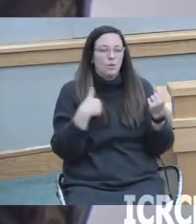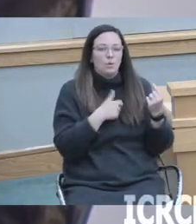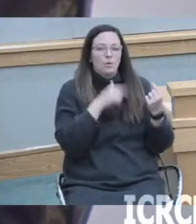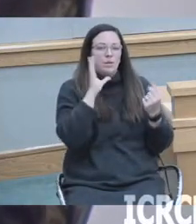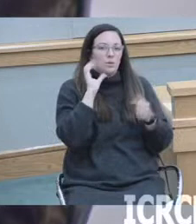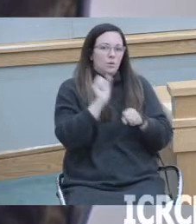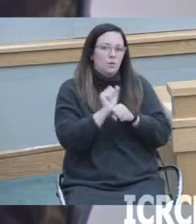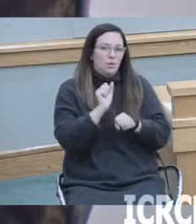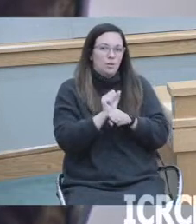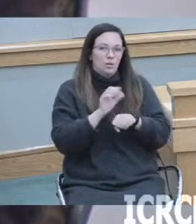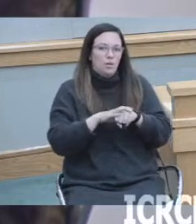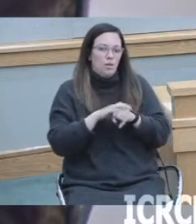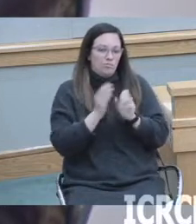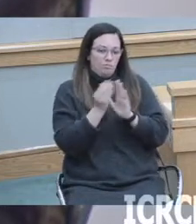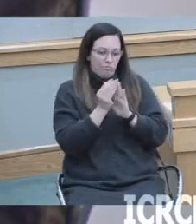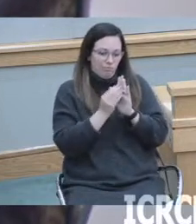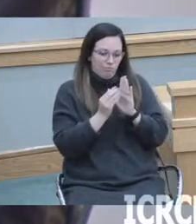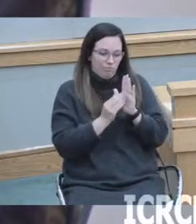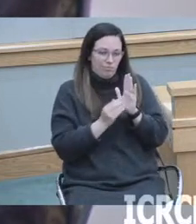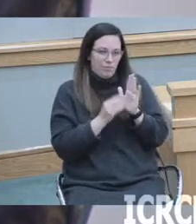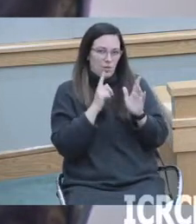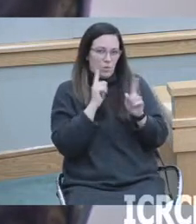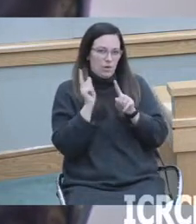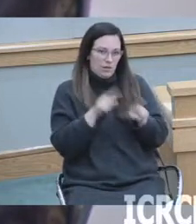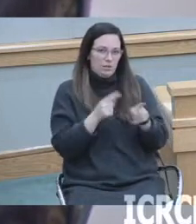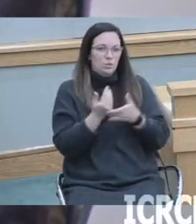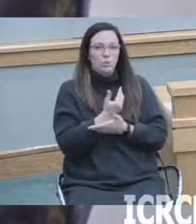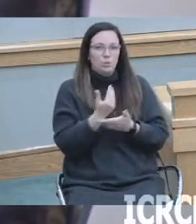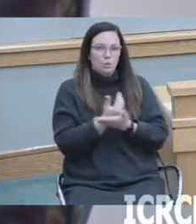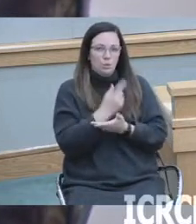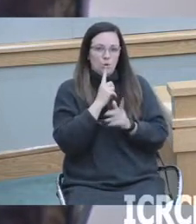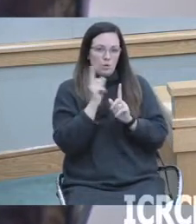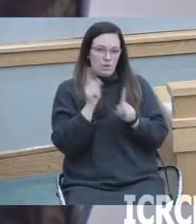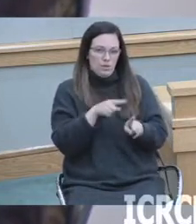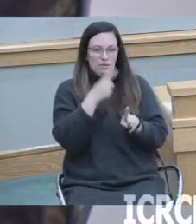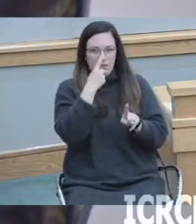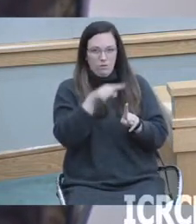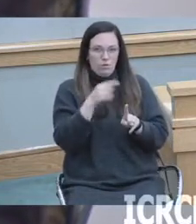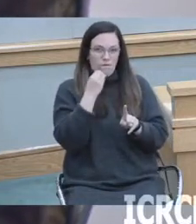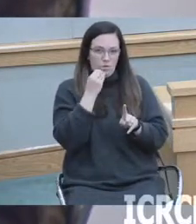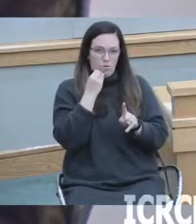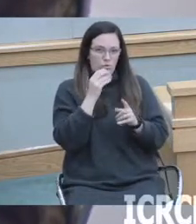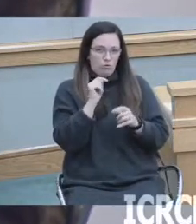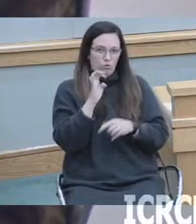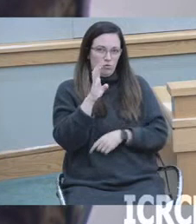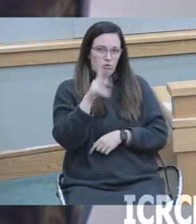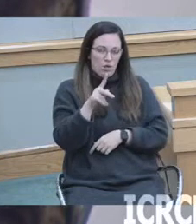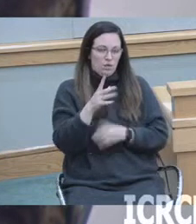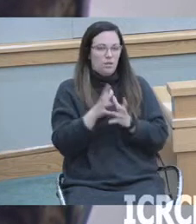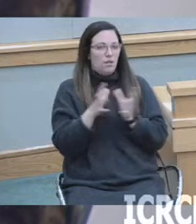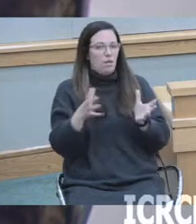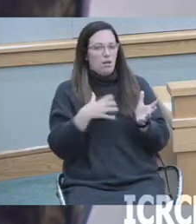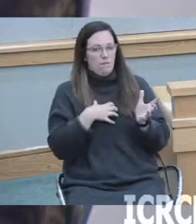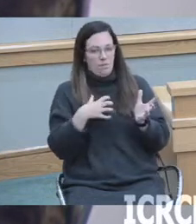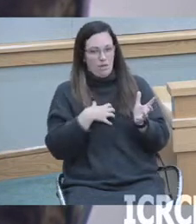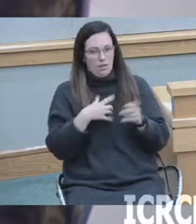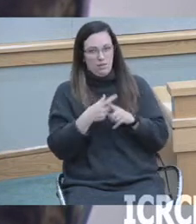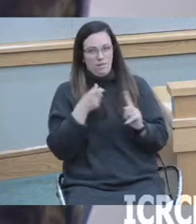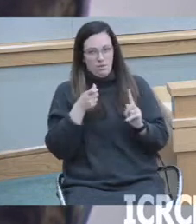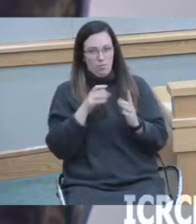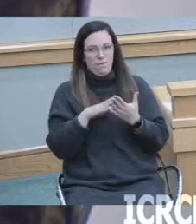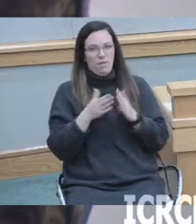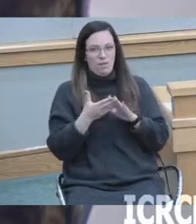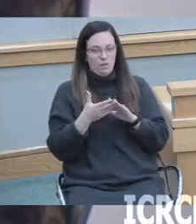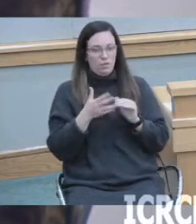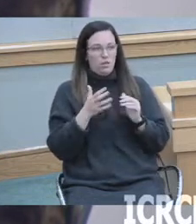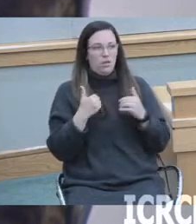an ordinance, a new ordinance for food trucks. A lot of complaints from the village, and got